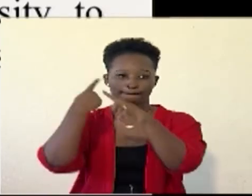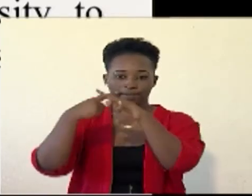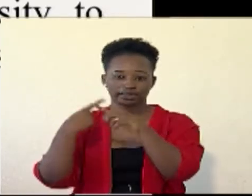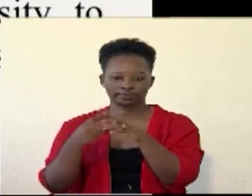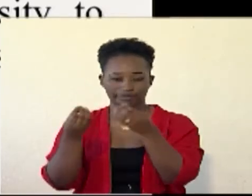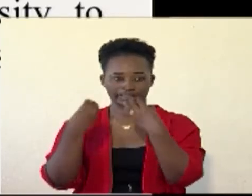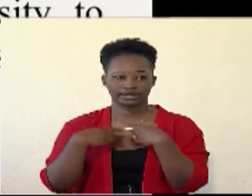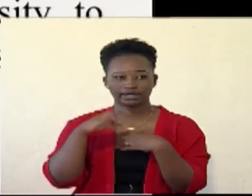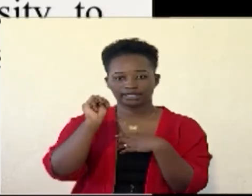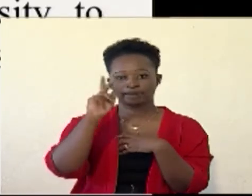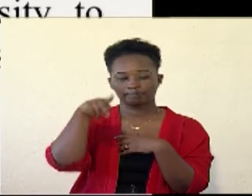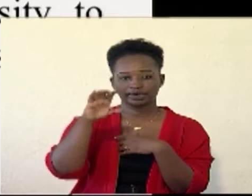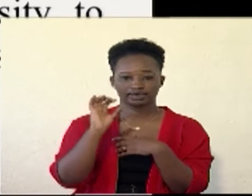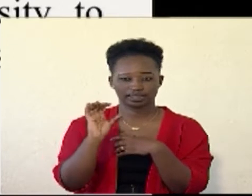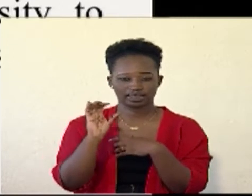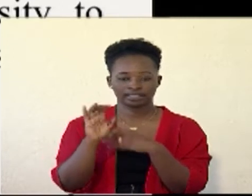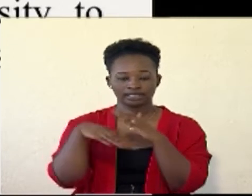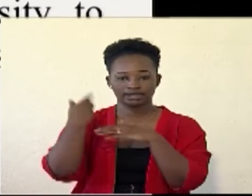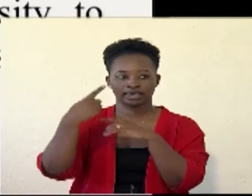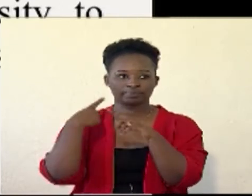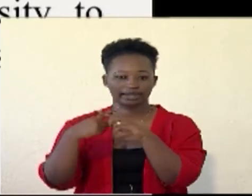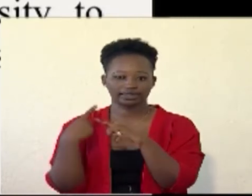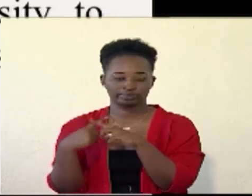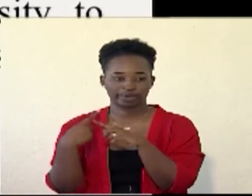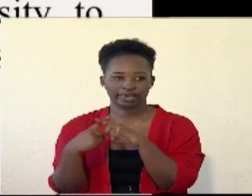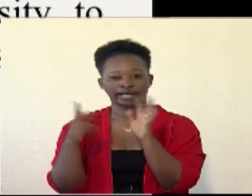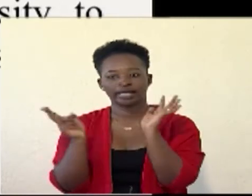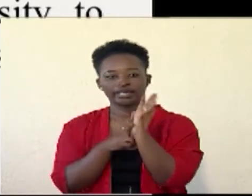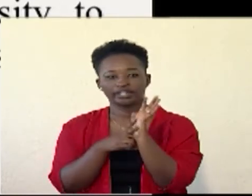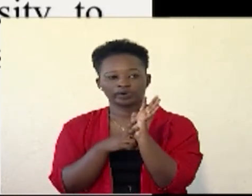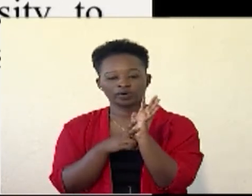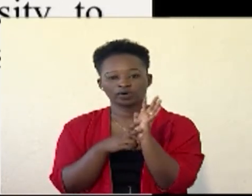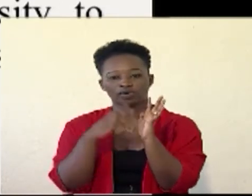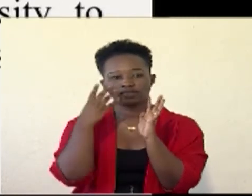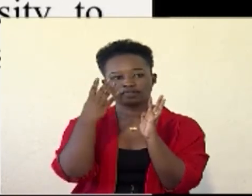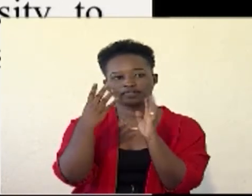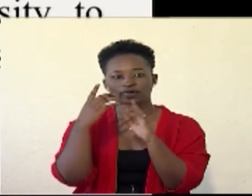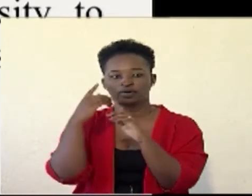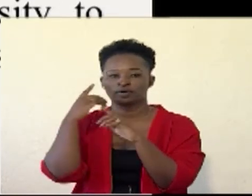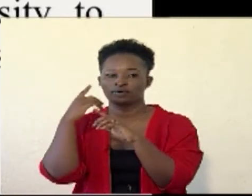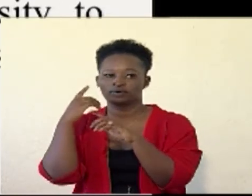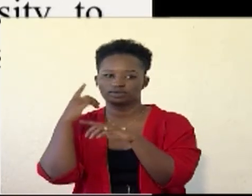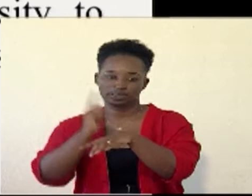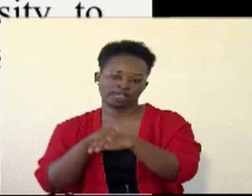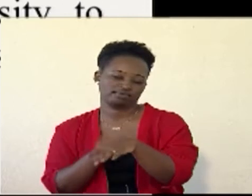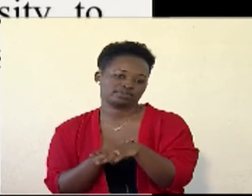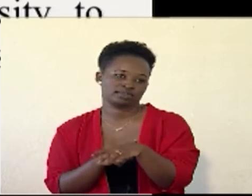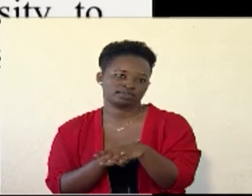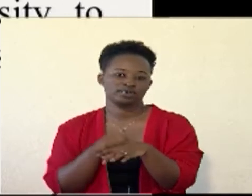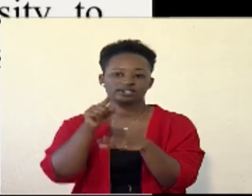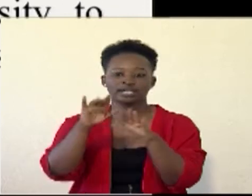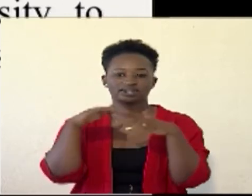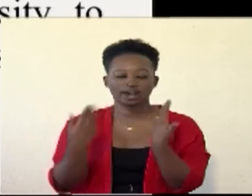marginal propensity to consume, the multiplier is 4 times. That is how we